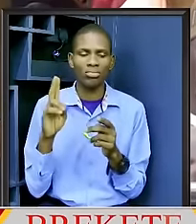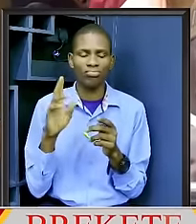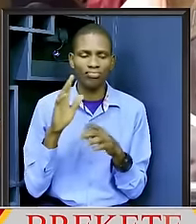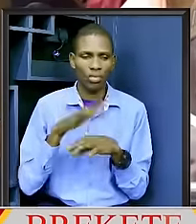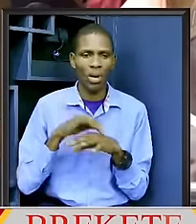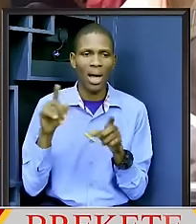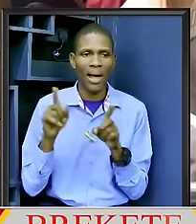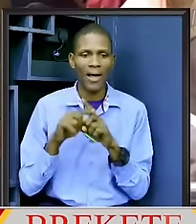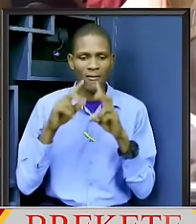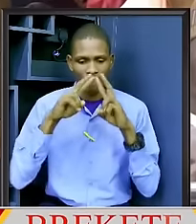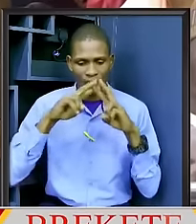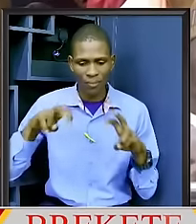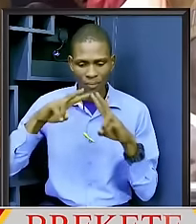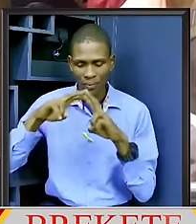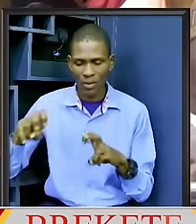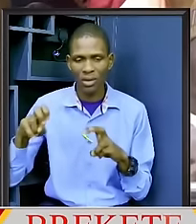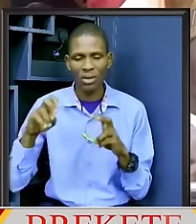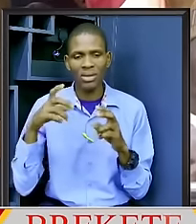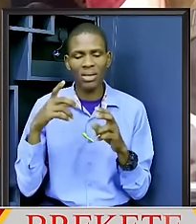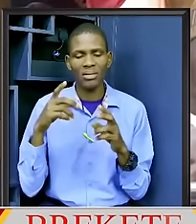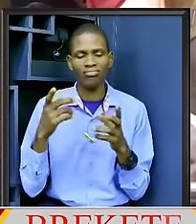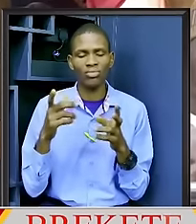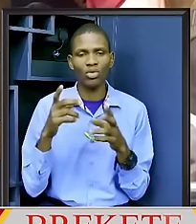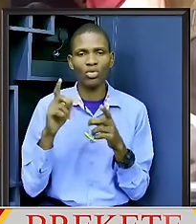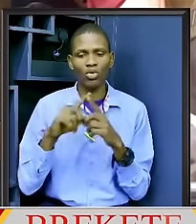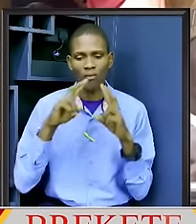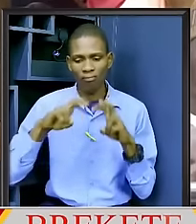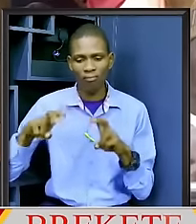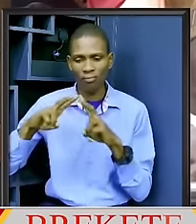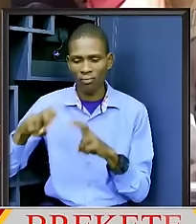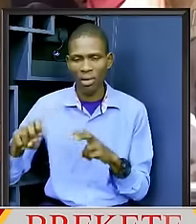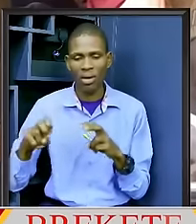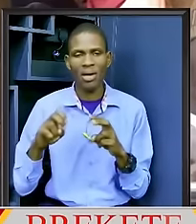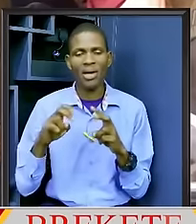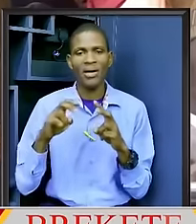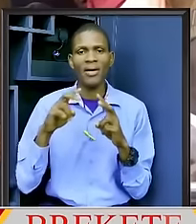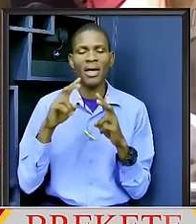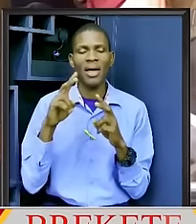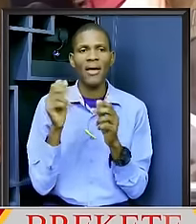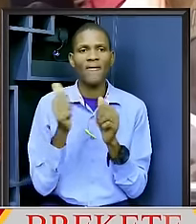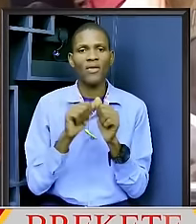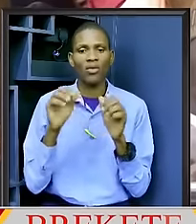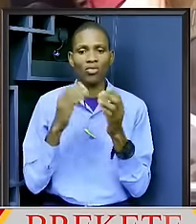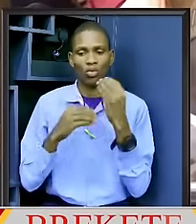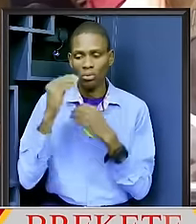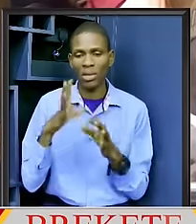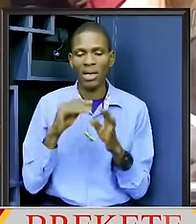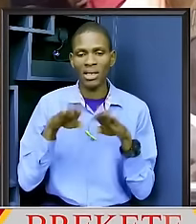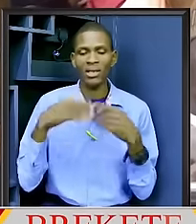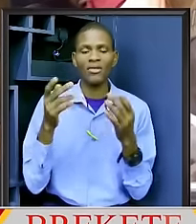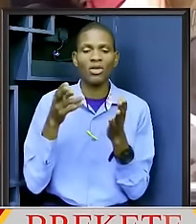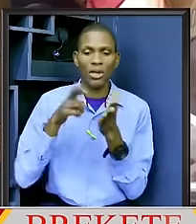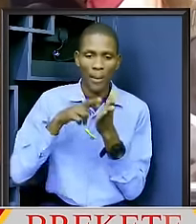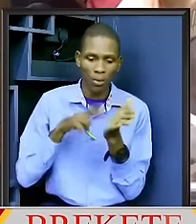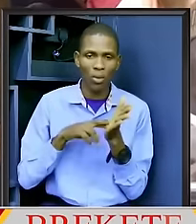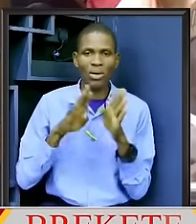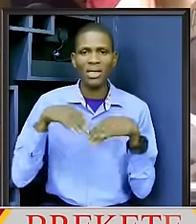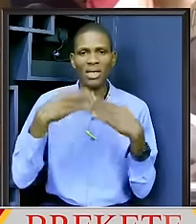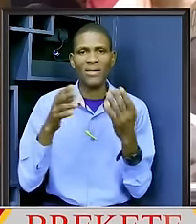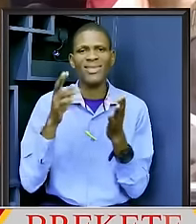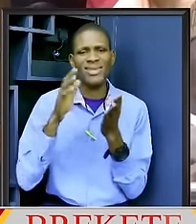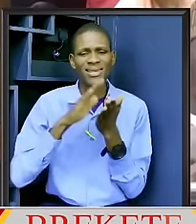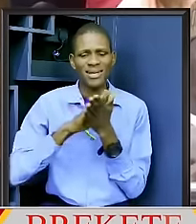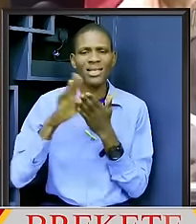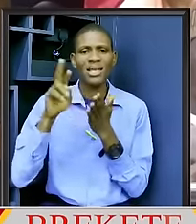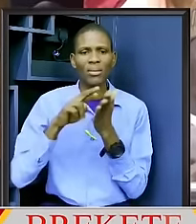officer who will go to verify every customer before and give report, gave clear report